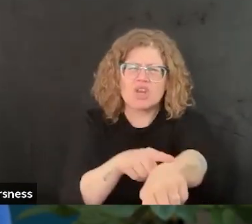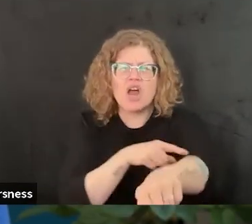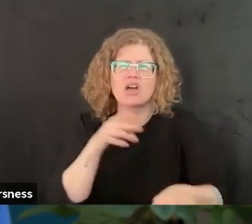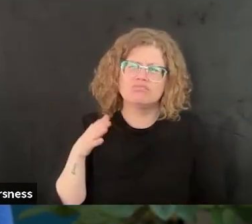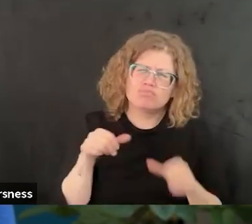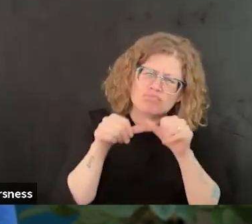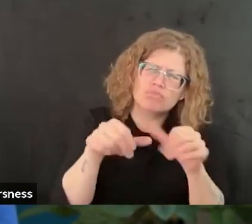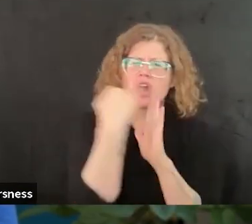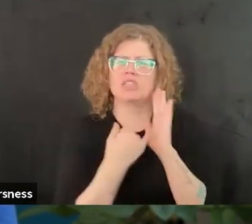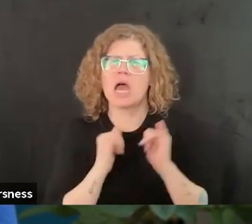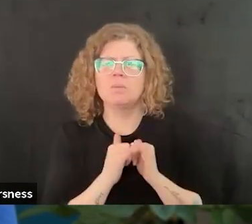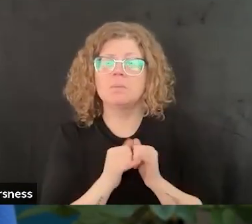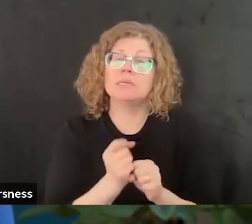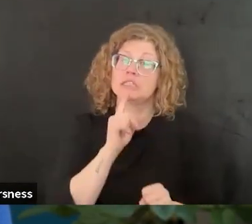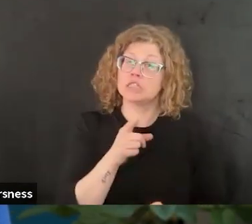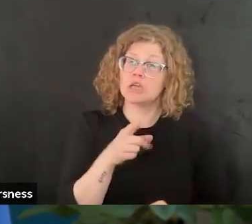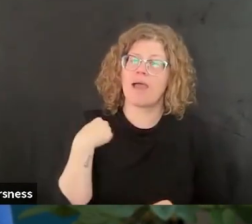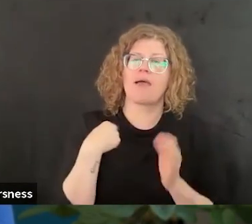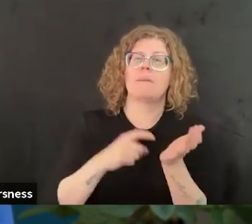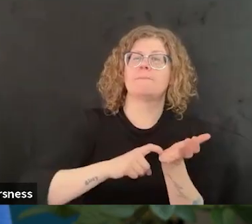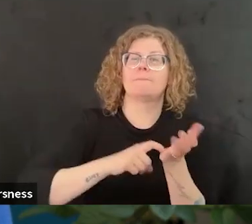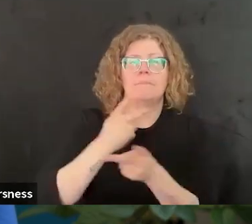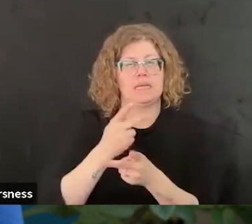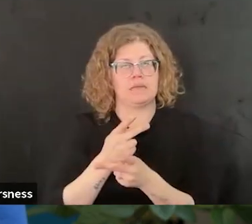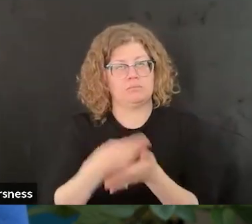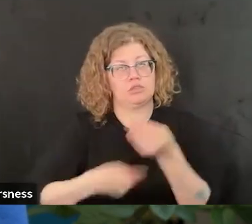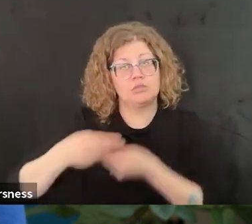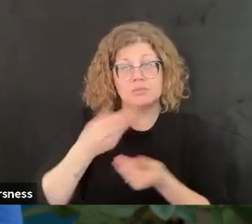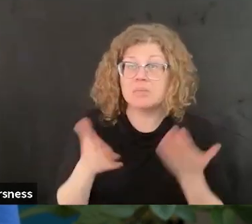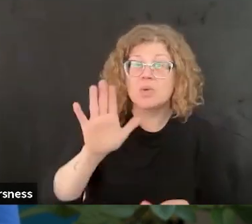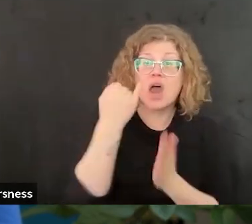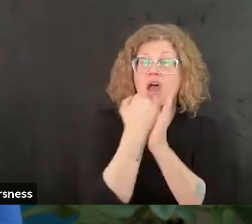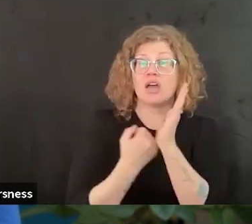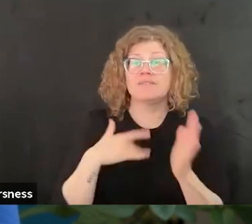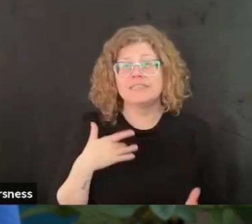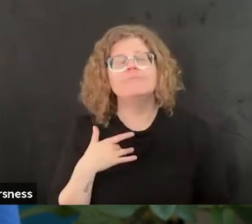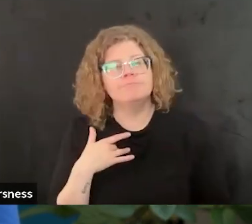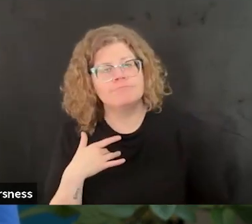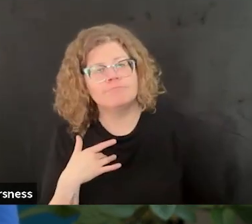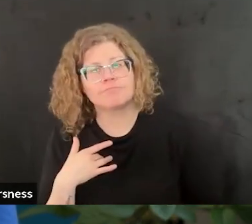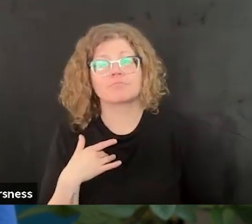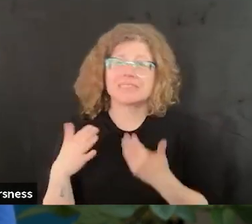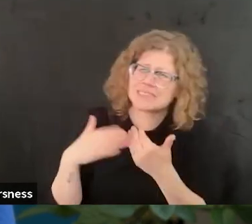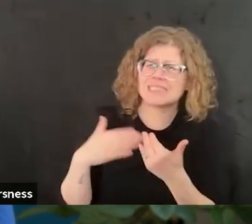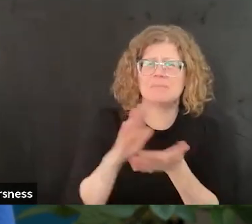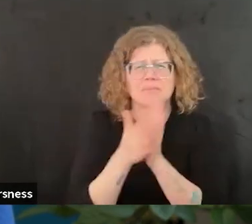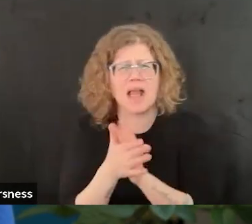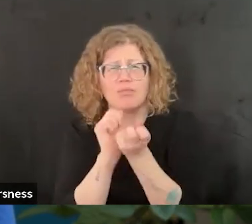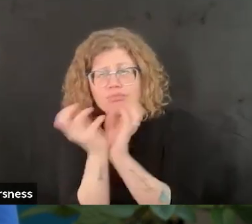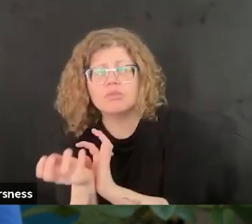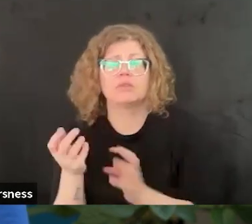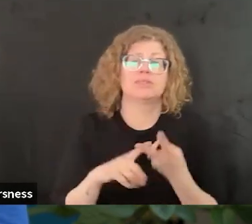maintenance budget if you have an artwork that that you think is susceptible to those